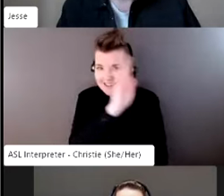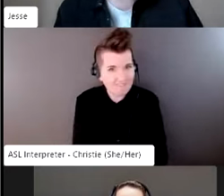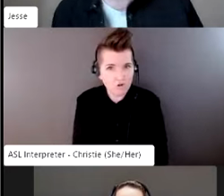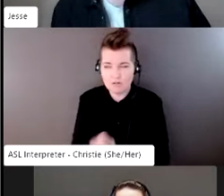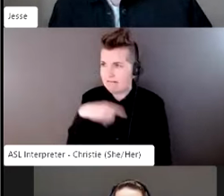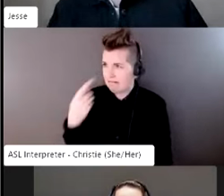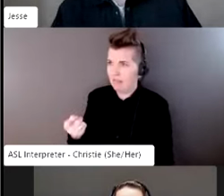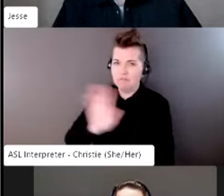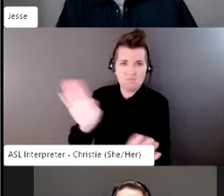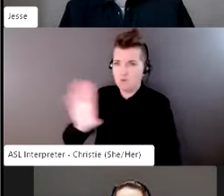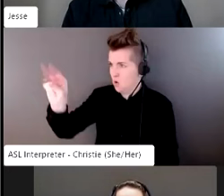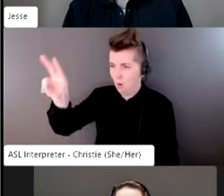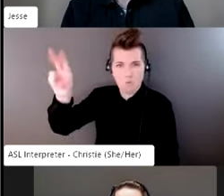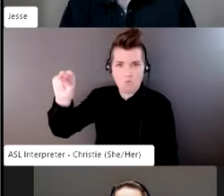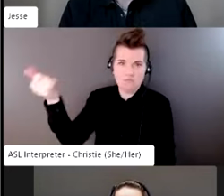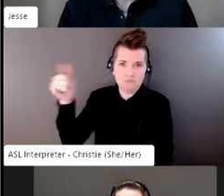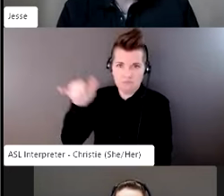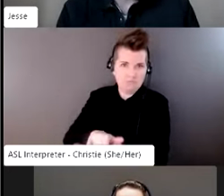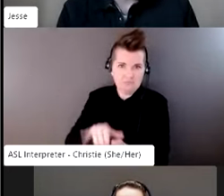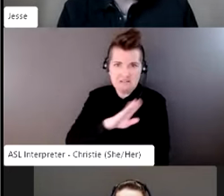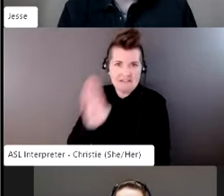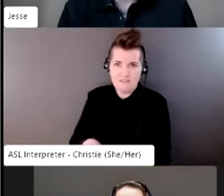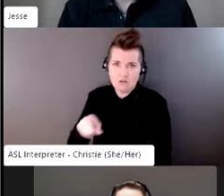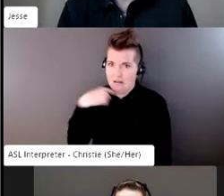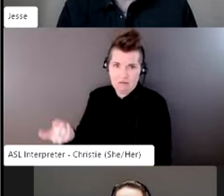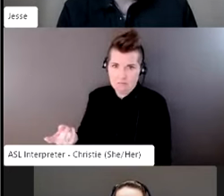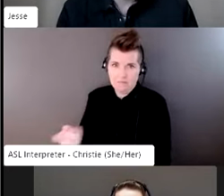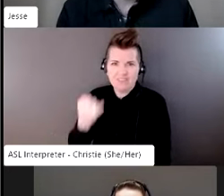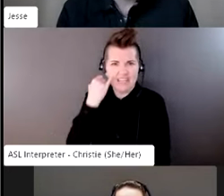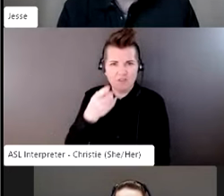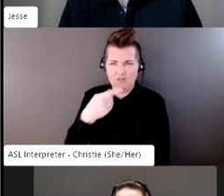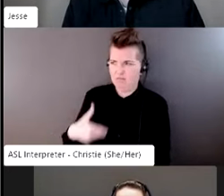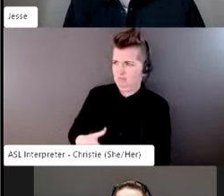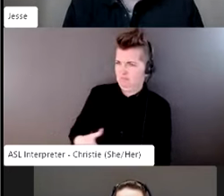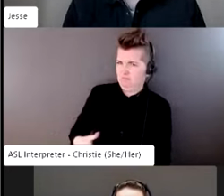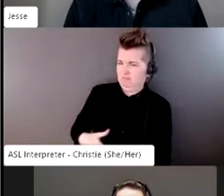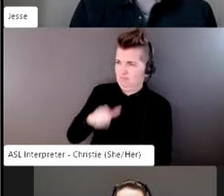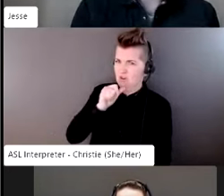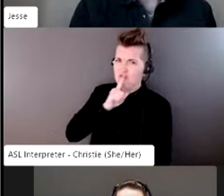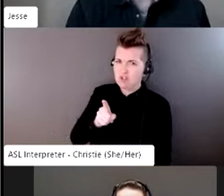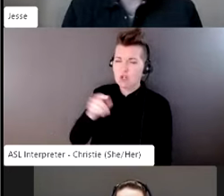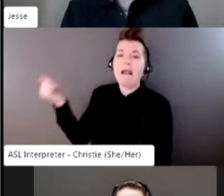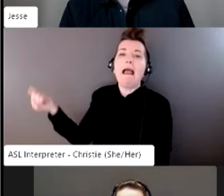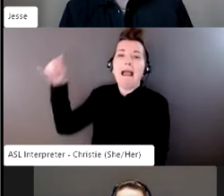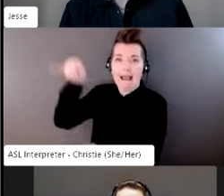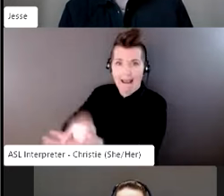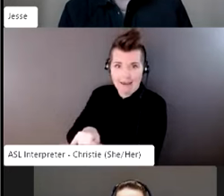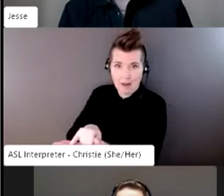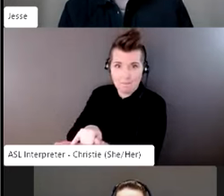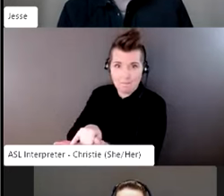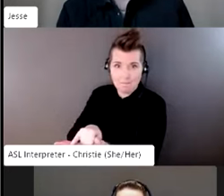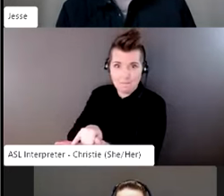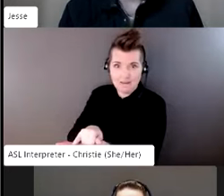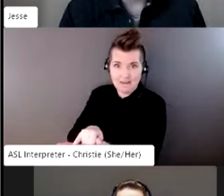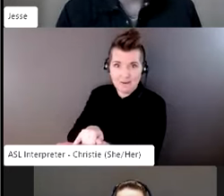say them. And if you get suspicious about something, just hang up and call the number that's on the